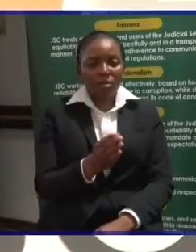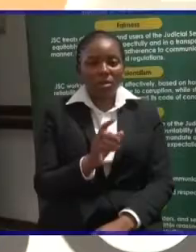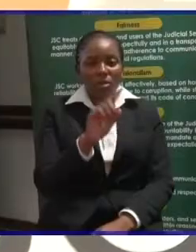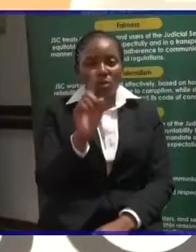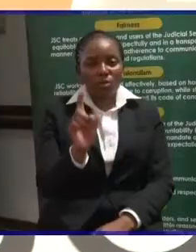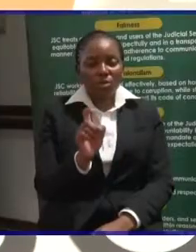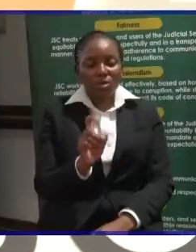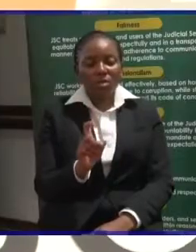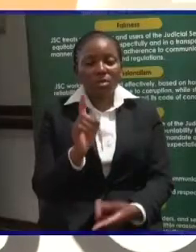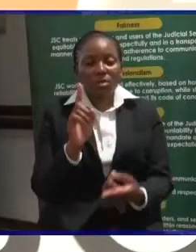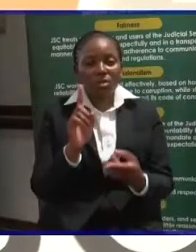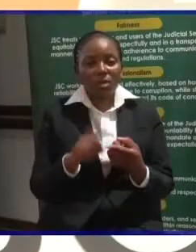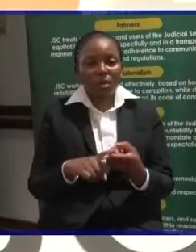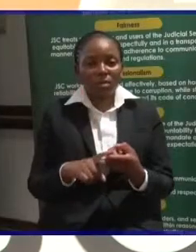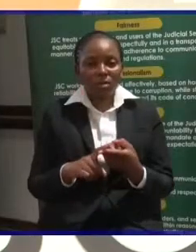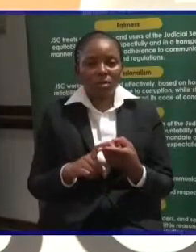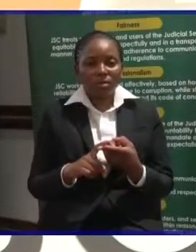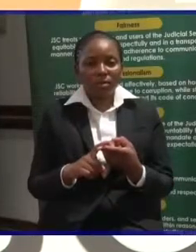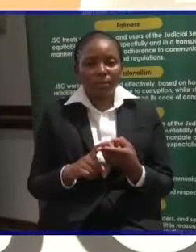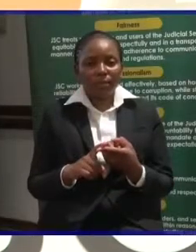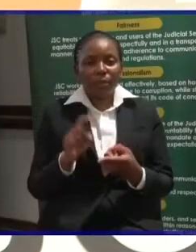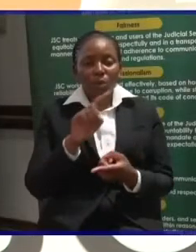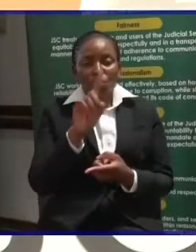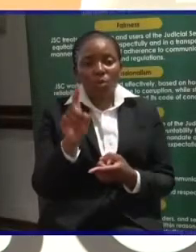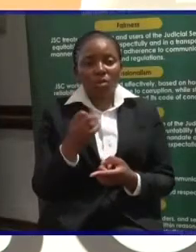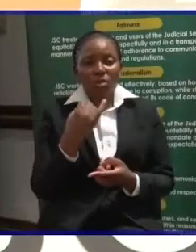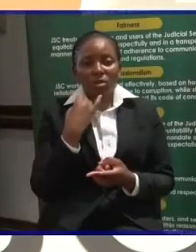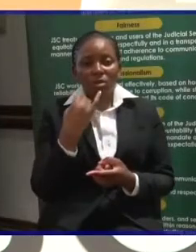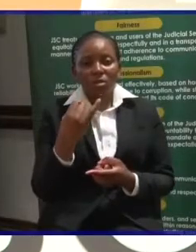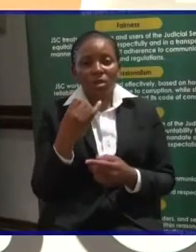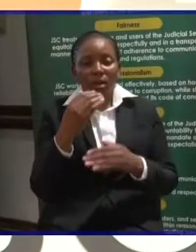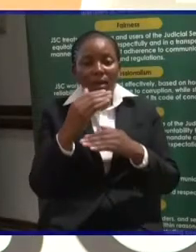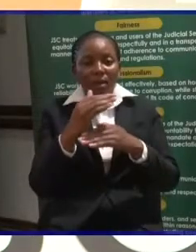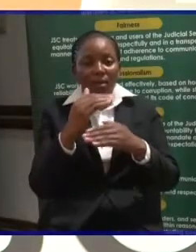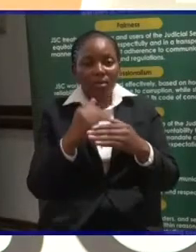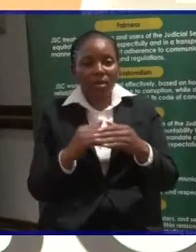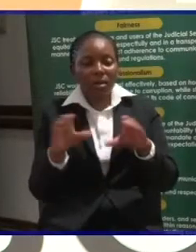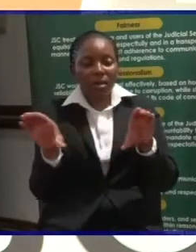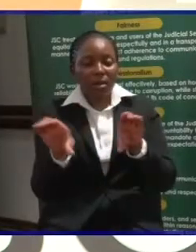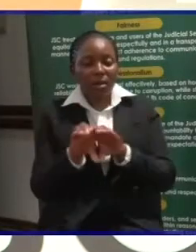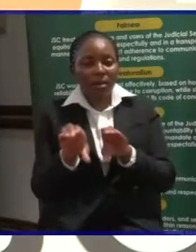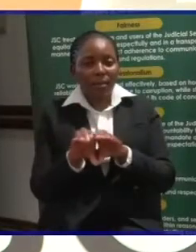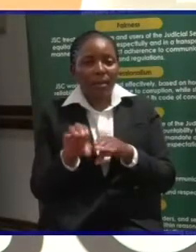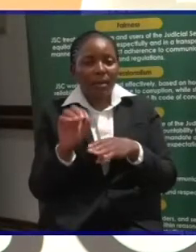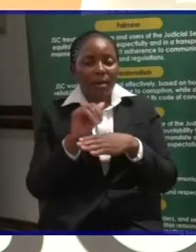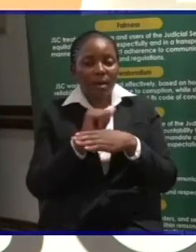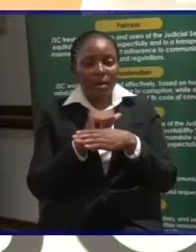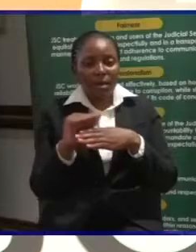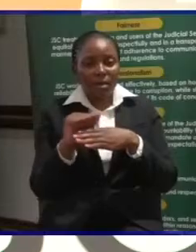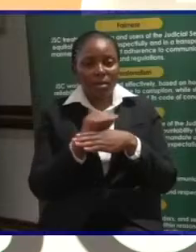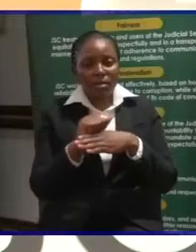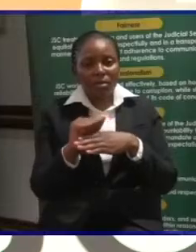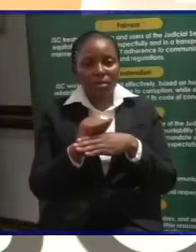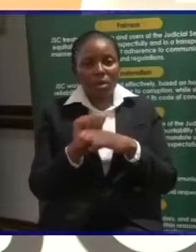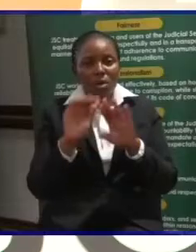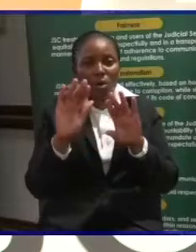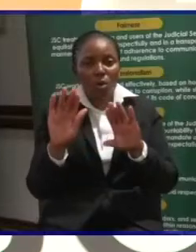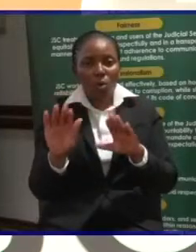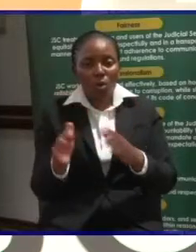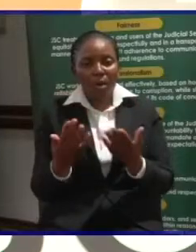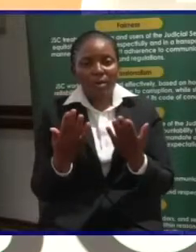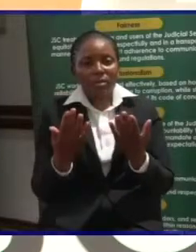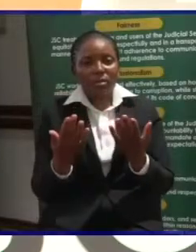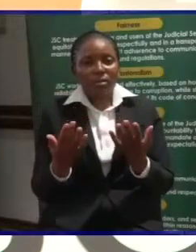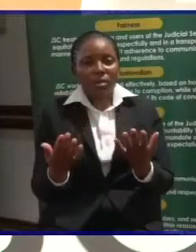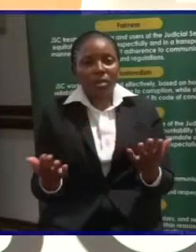And the question is, under the Labour Act, what is a collective